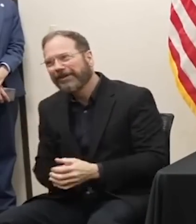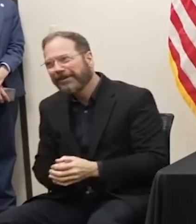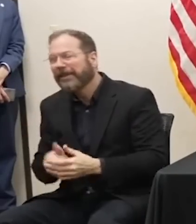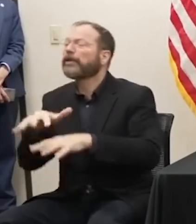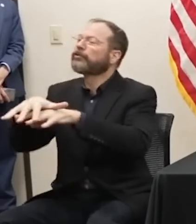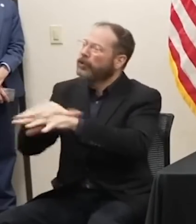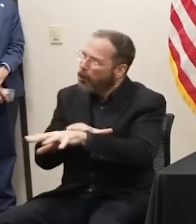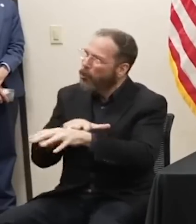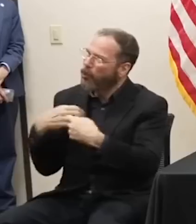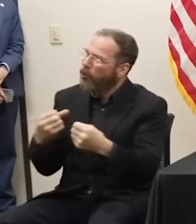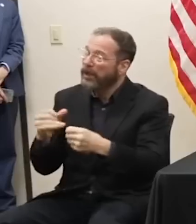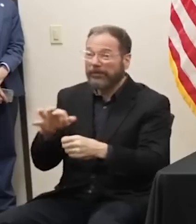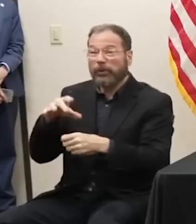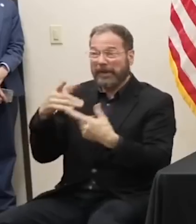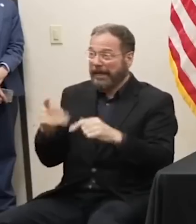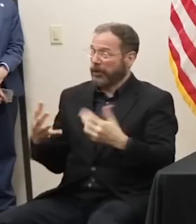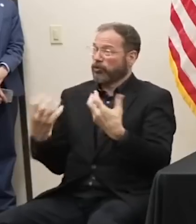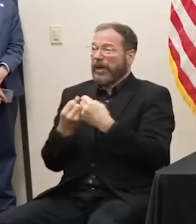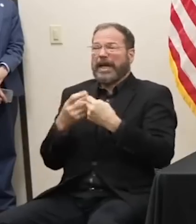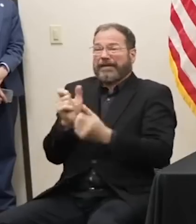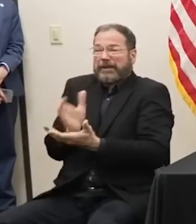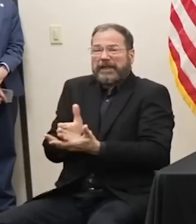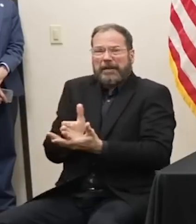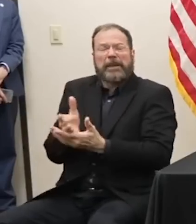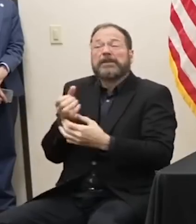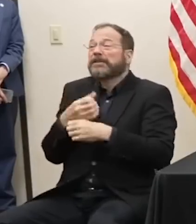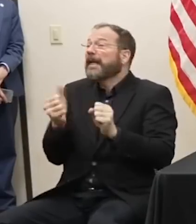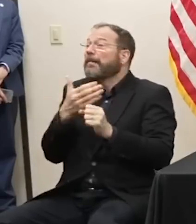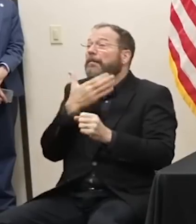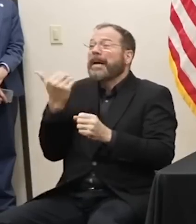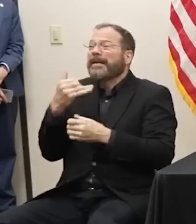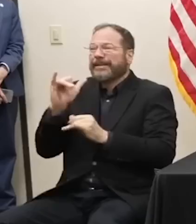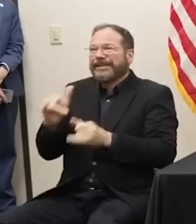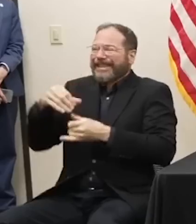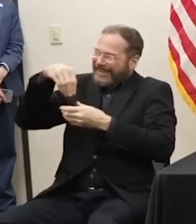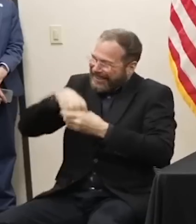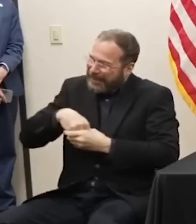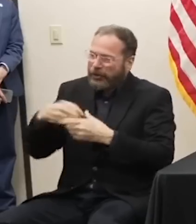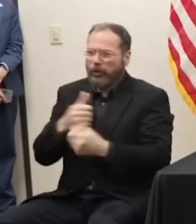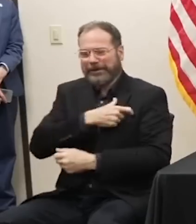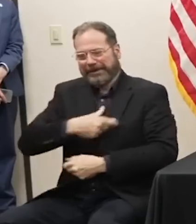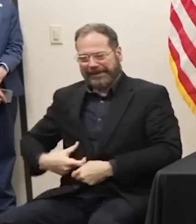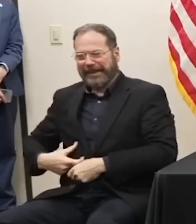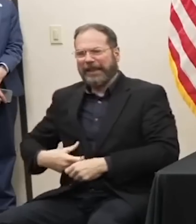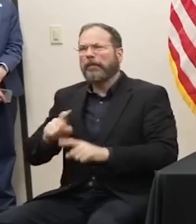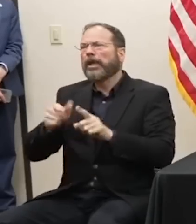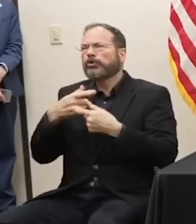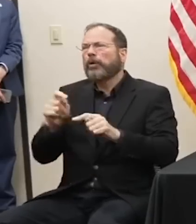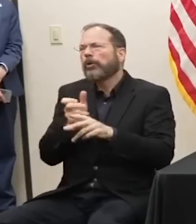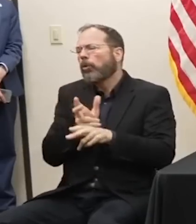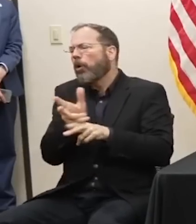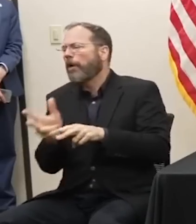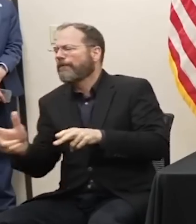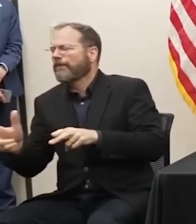down. If you are in a crash or you have to stop, the safest place to be is remain in your vehicle with your seatbelt on, get off the roadway. If